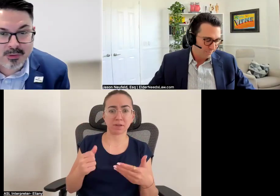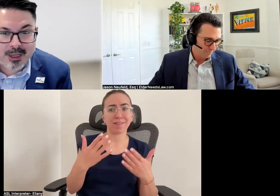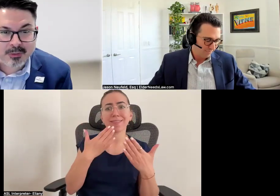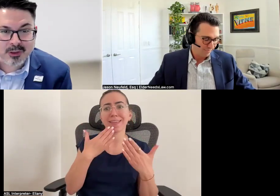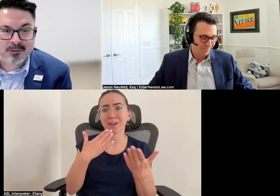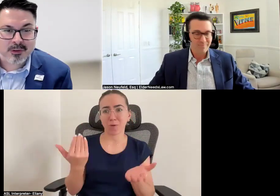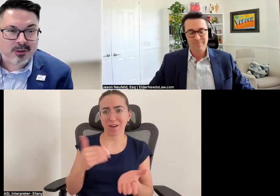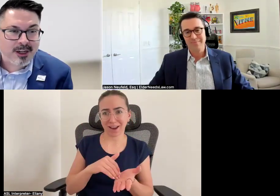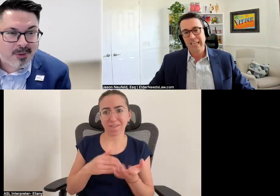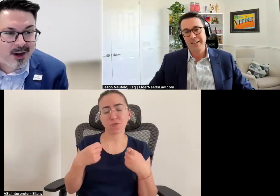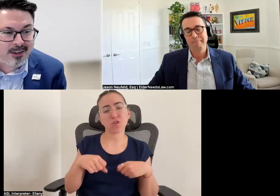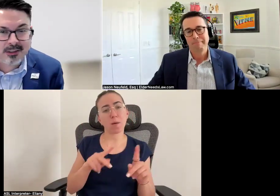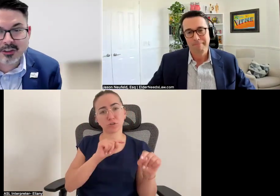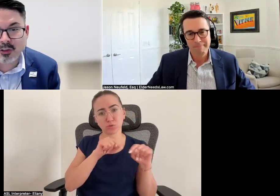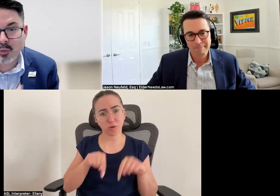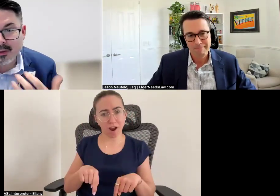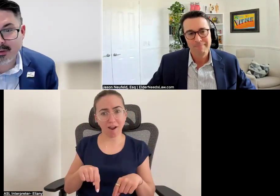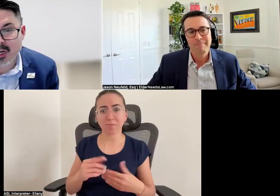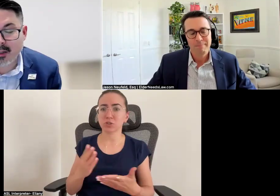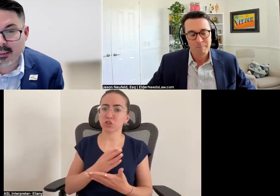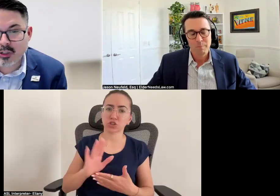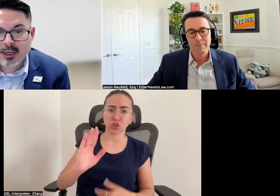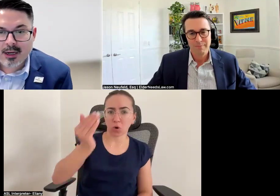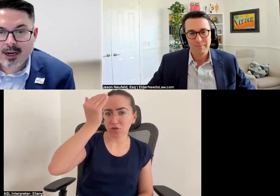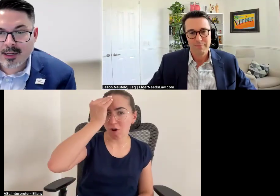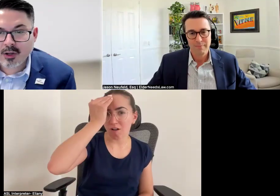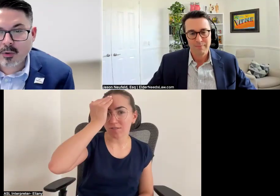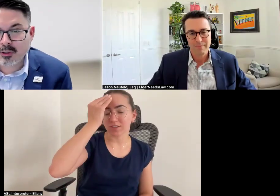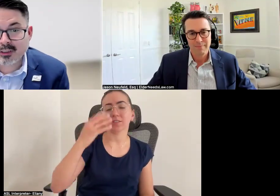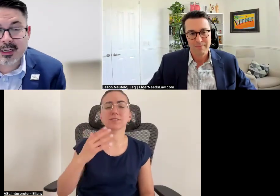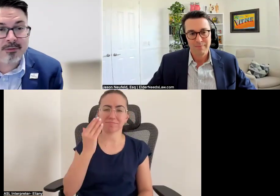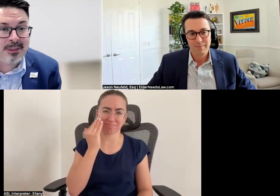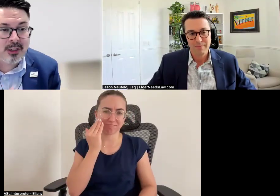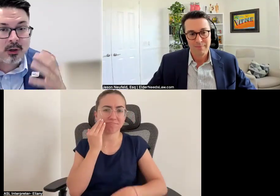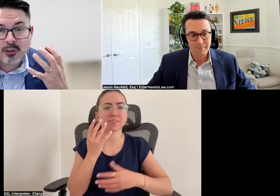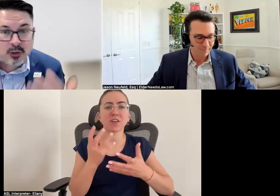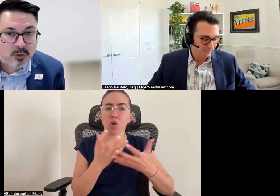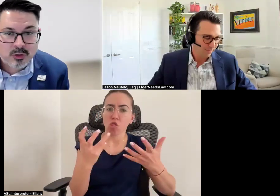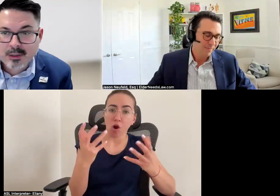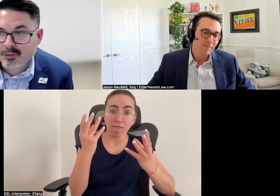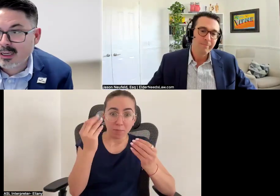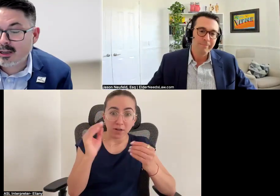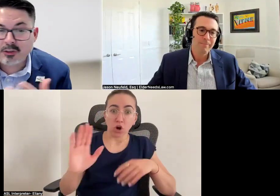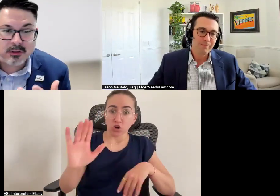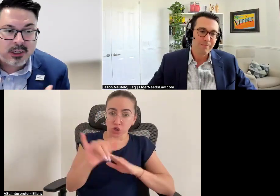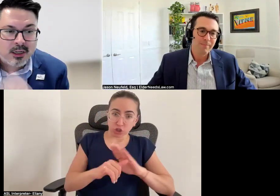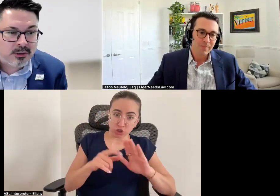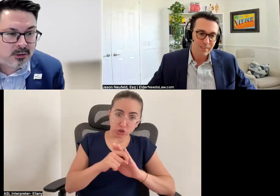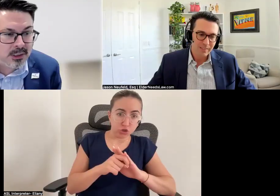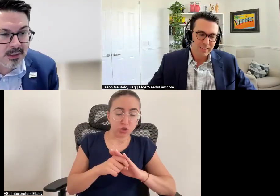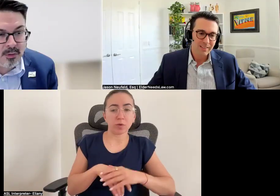much for the opportunity for you to come on to share your wealth of knowledge. I know there's a ton of material on your YouTube website, on